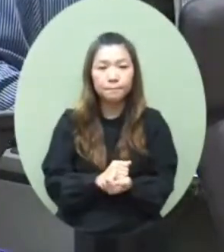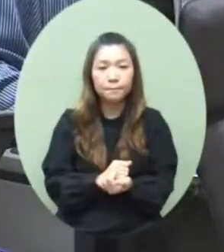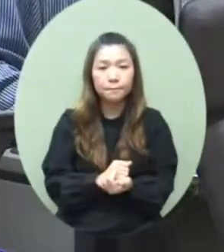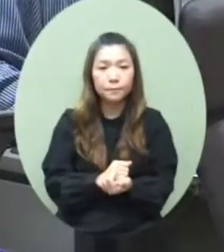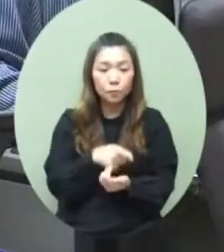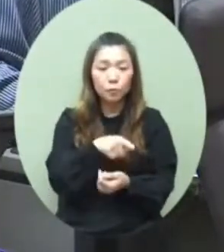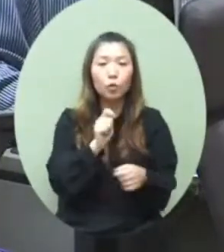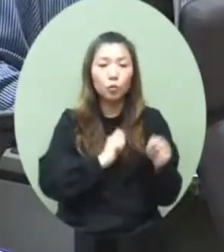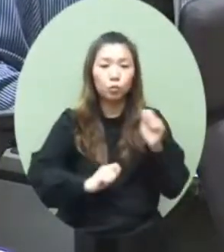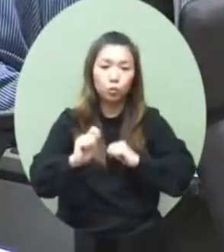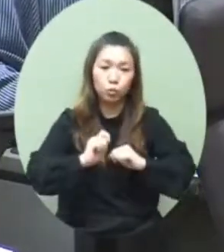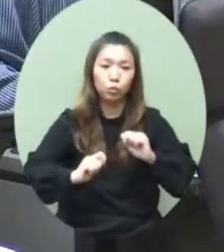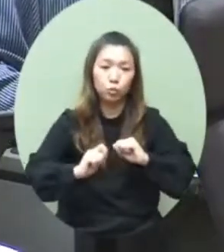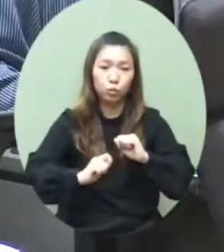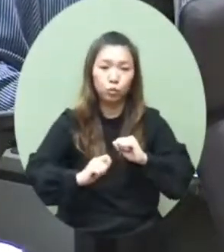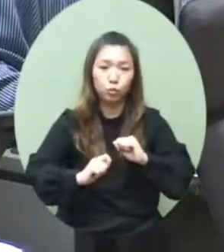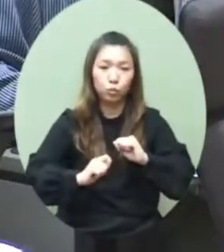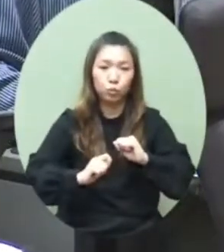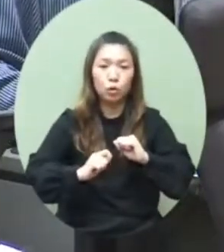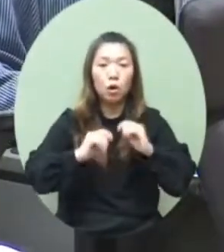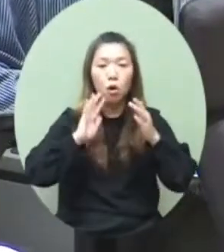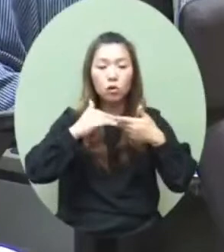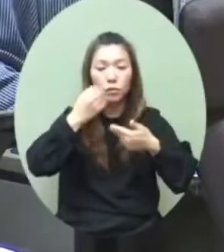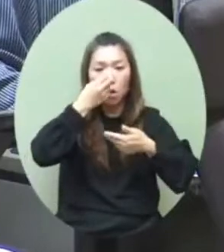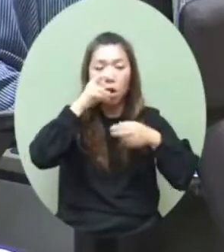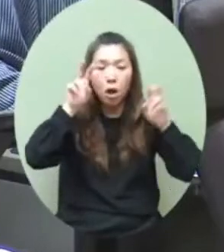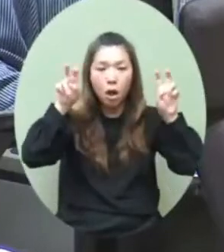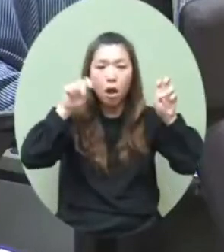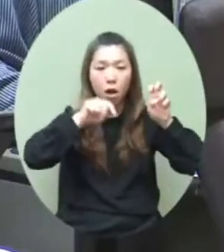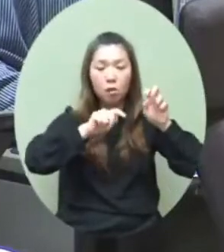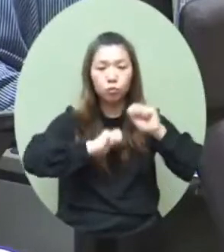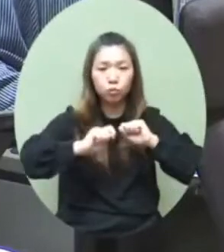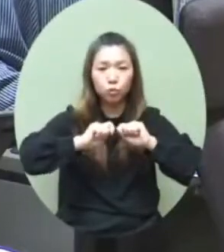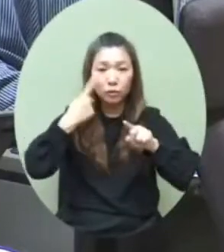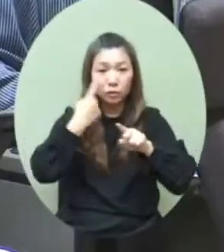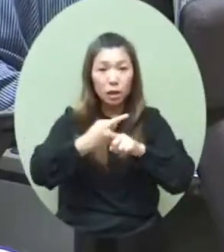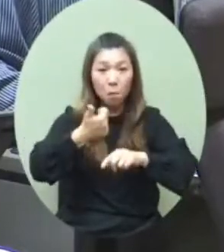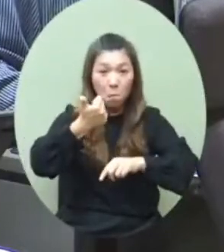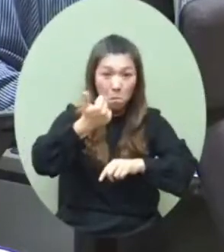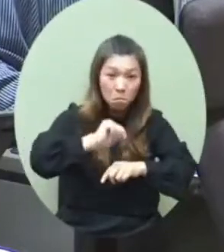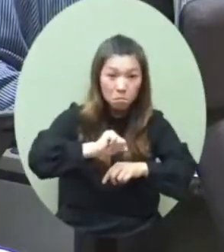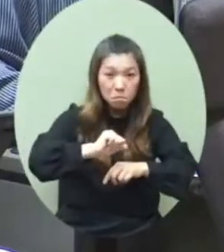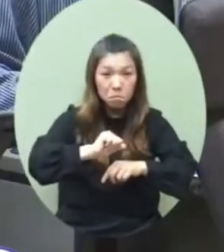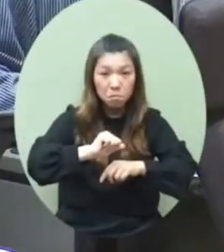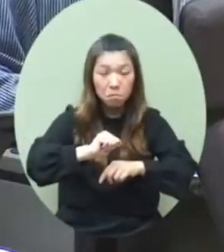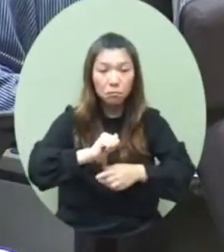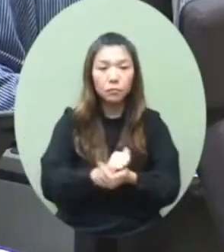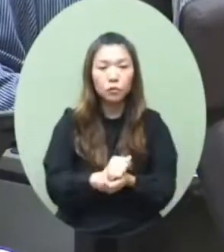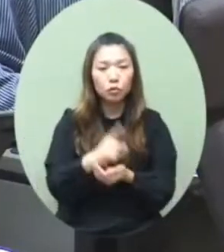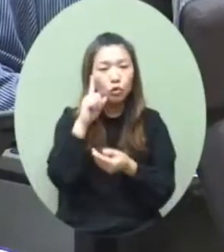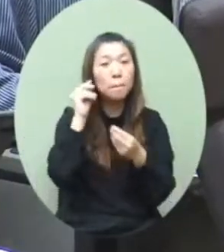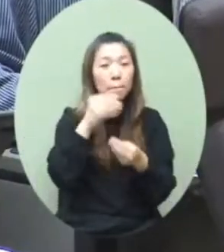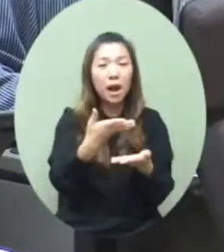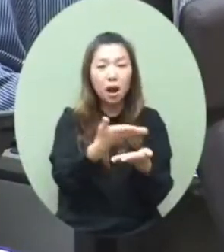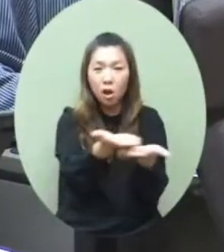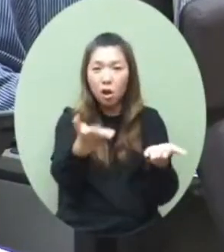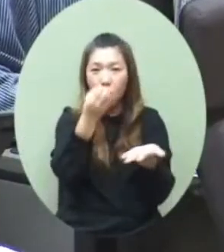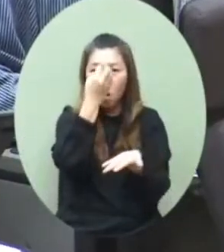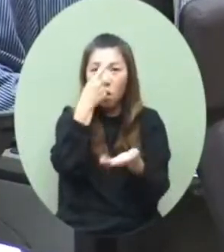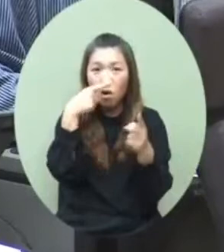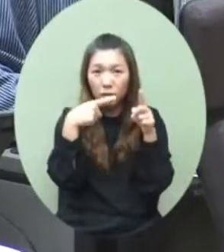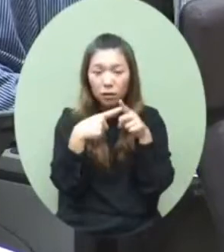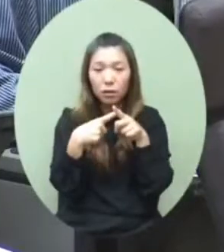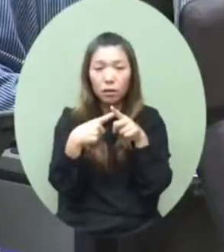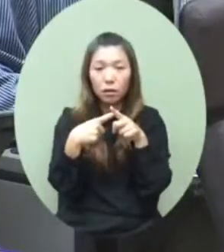Happy Hong Kong campaign? Because you said you wanted to bring joy to the community and also boost the economy. And my second question is